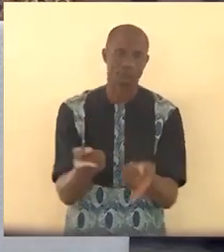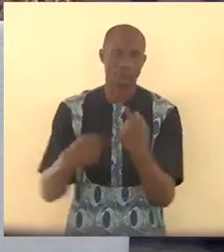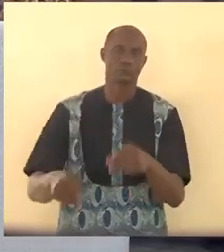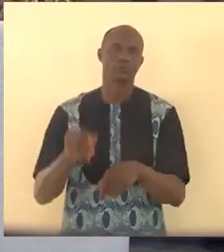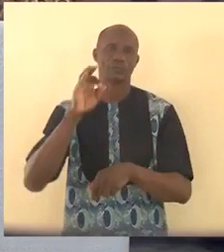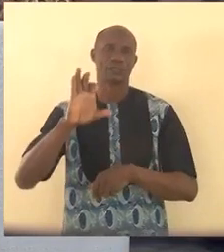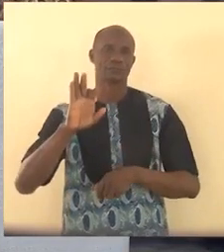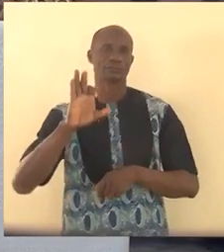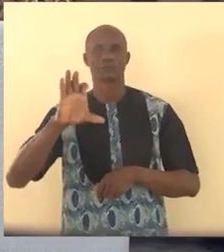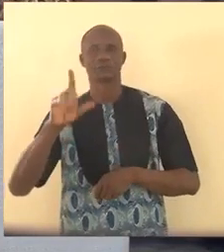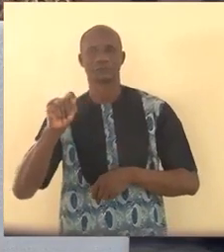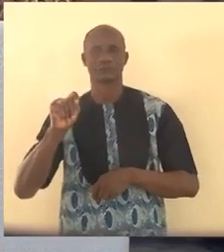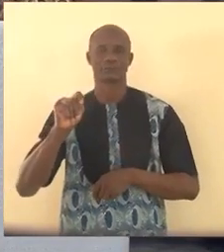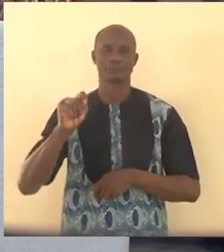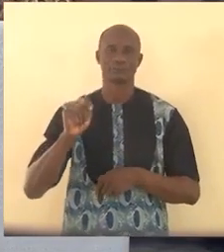of government,